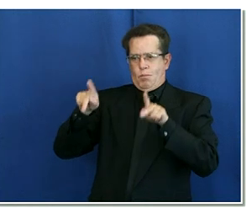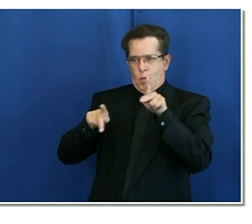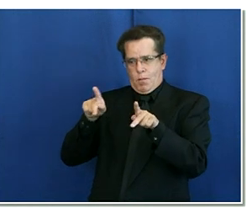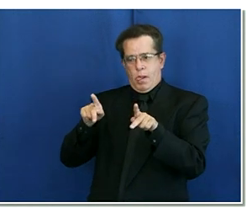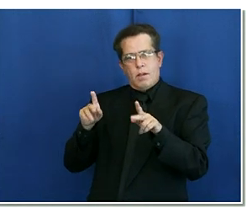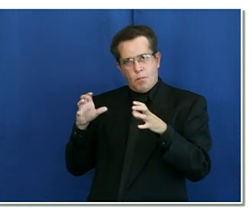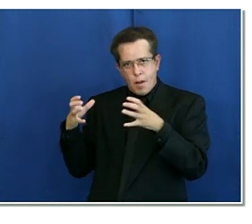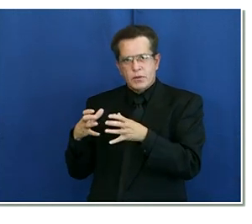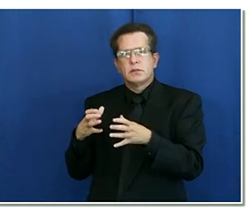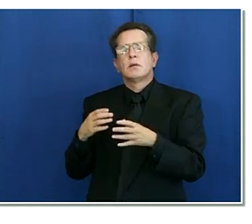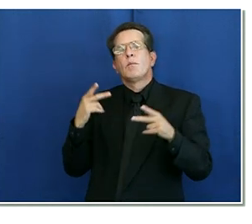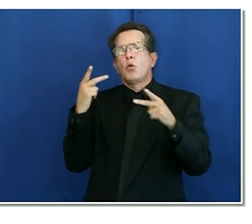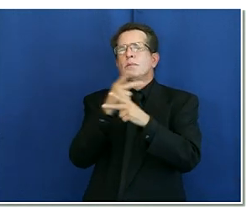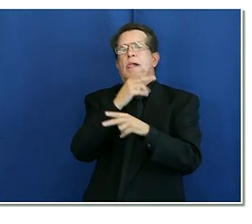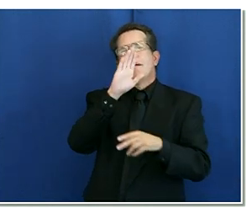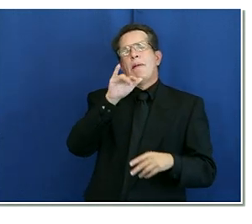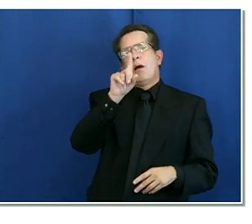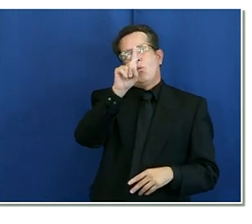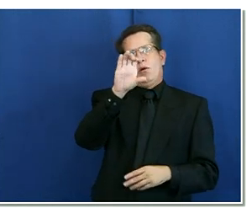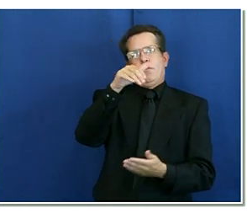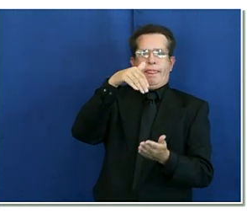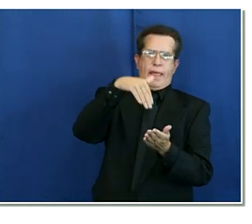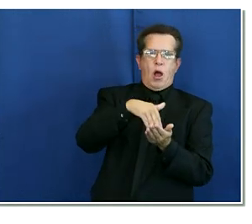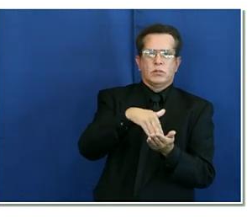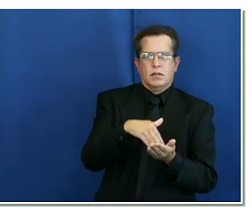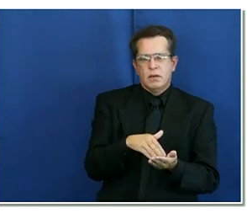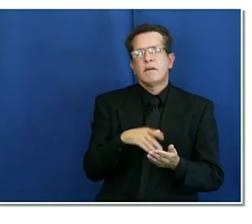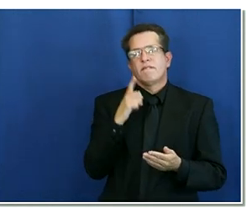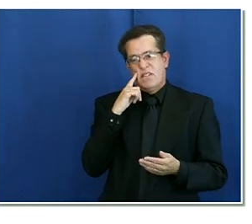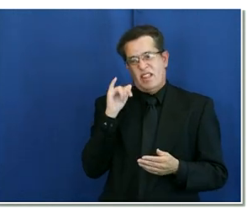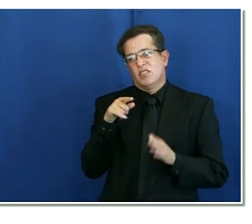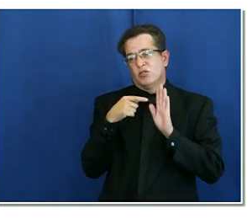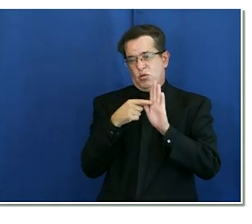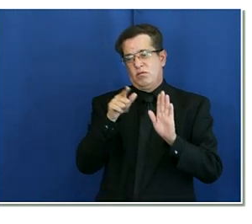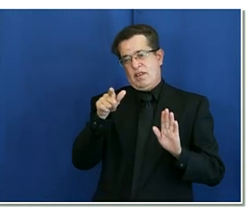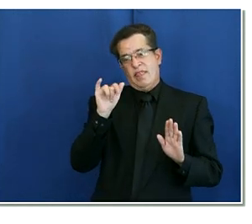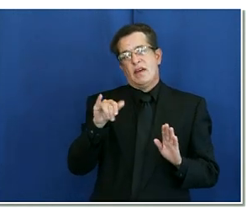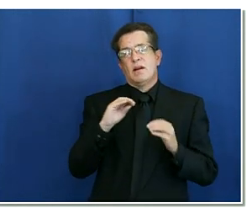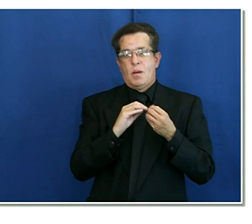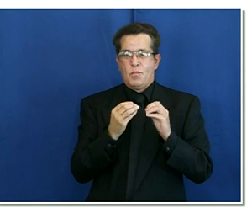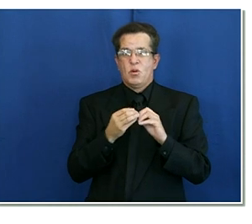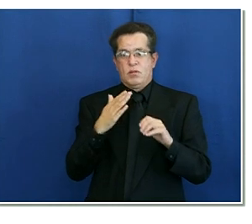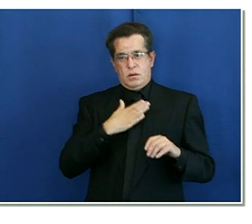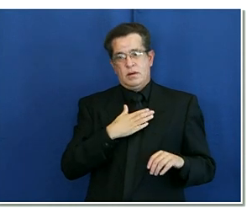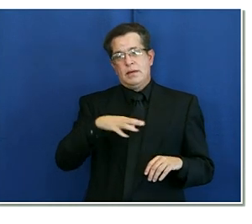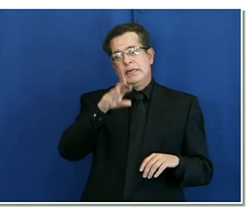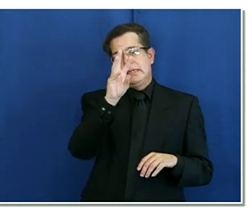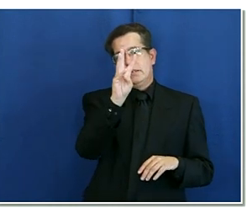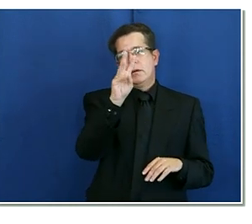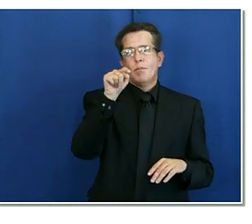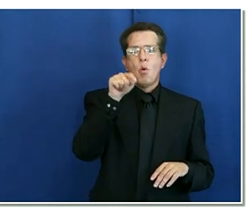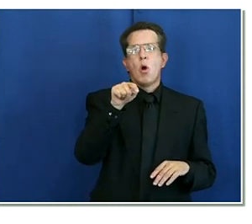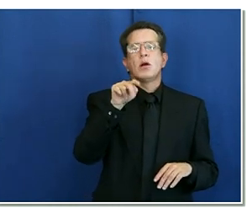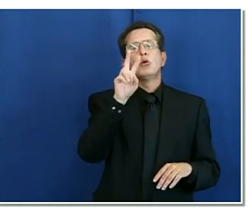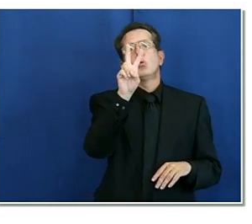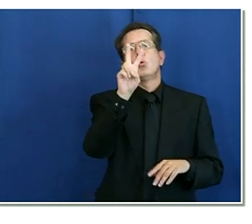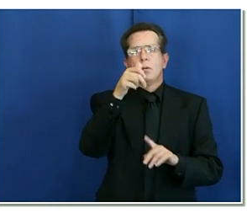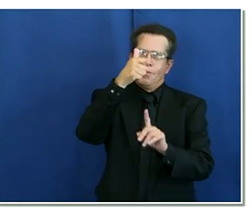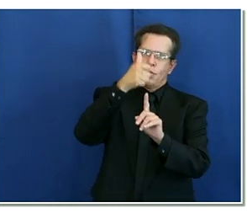multiplied by 100,000. For these data, that case rate would be 6.2 per